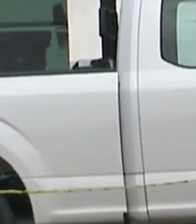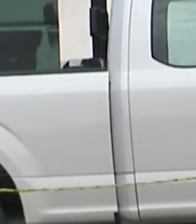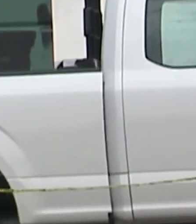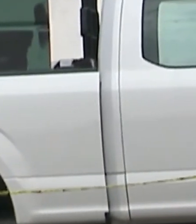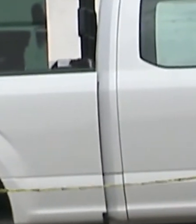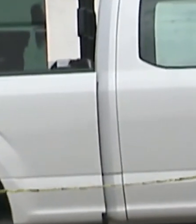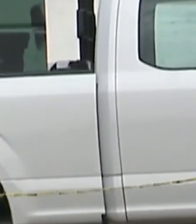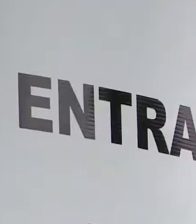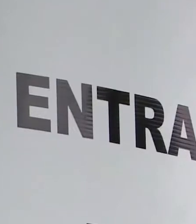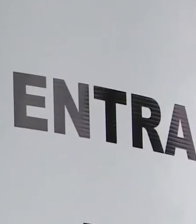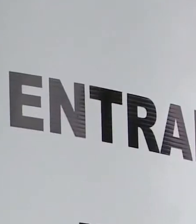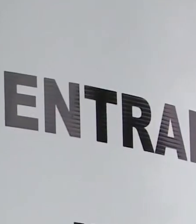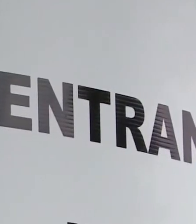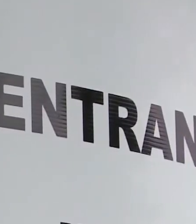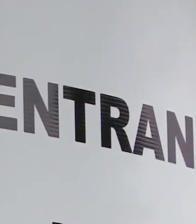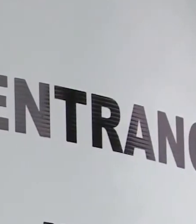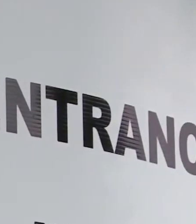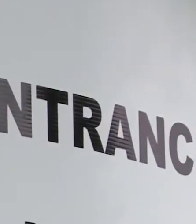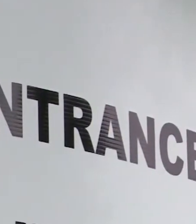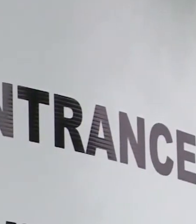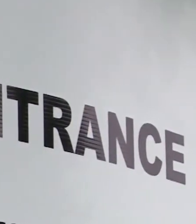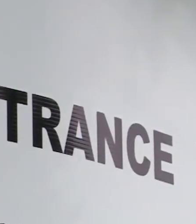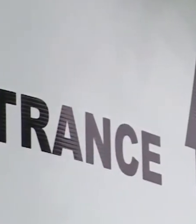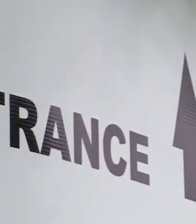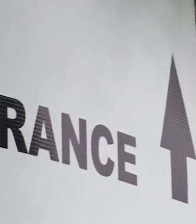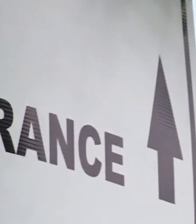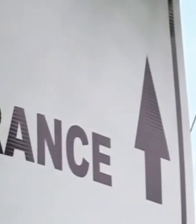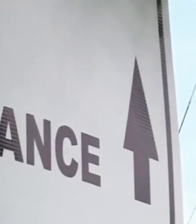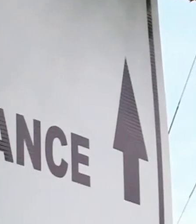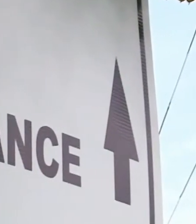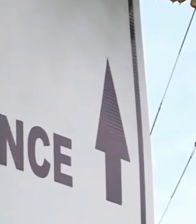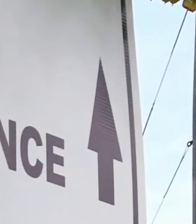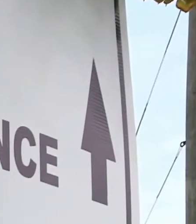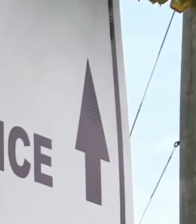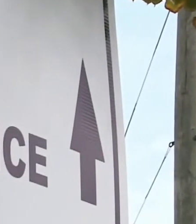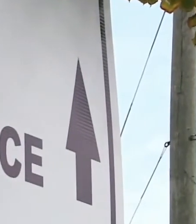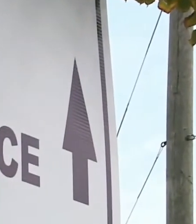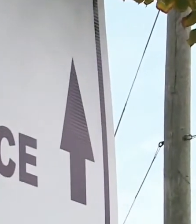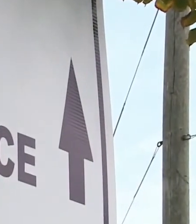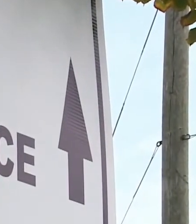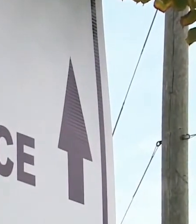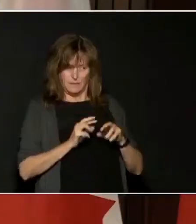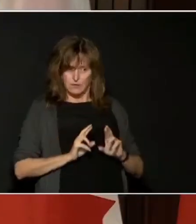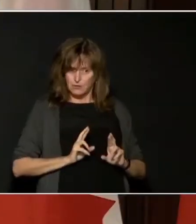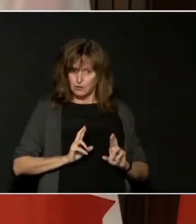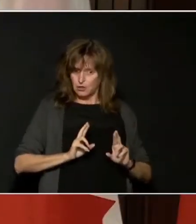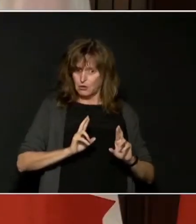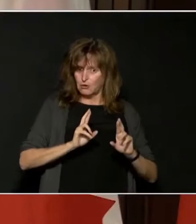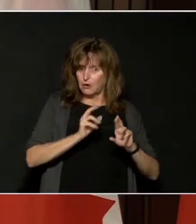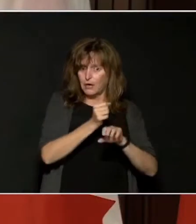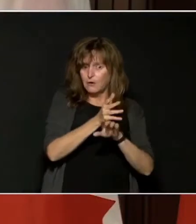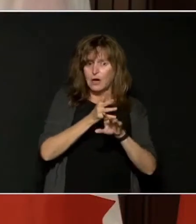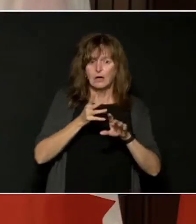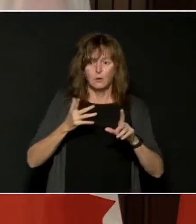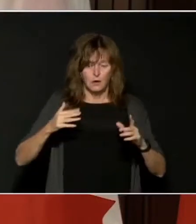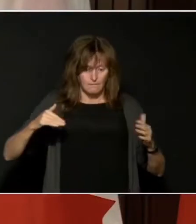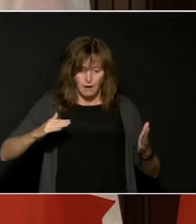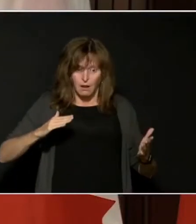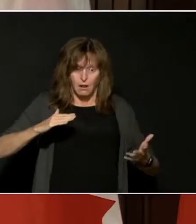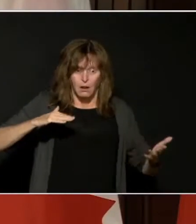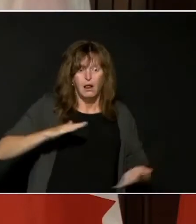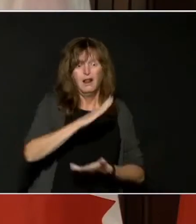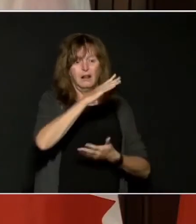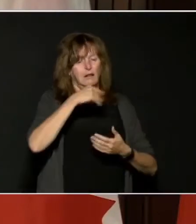be turned away from COVID testing for now, the province says capacity will grow. Our government is investing over $1